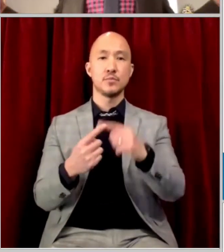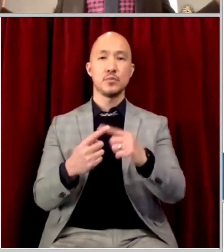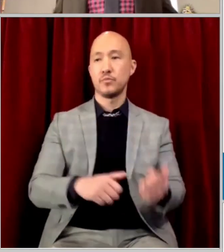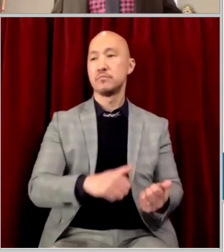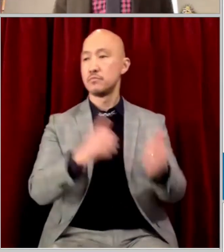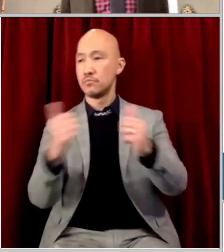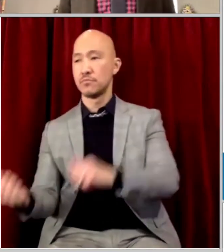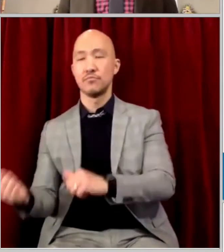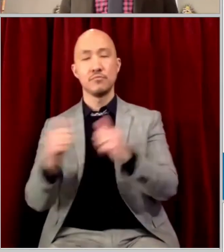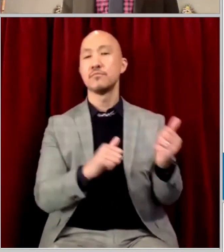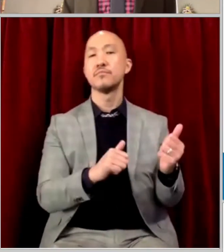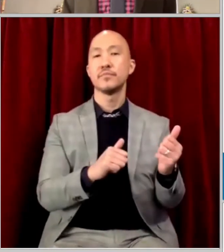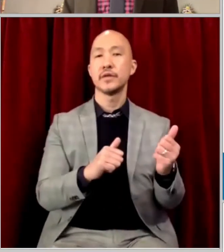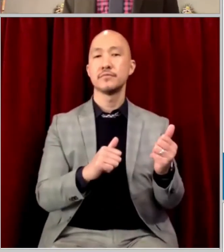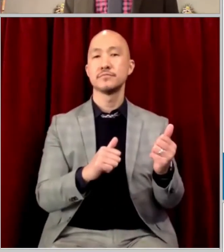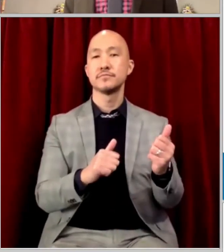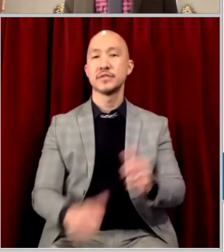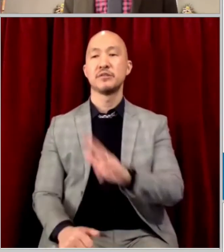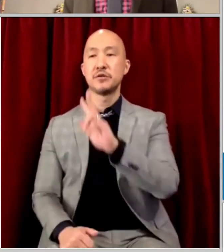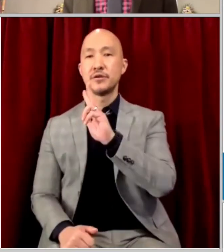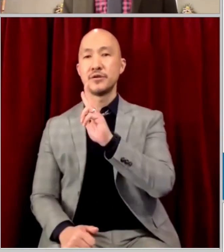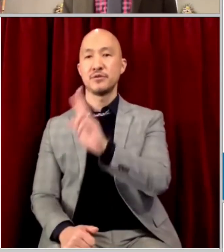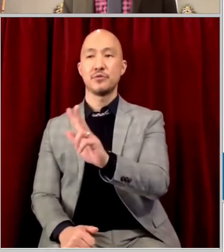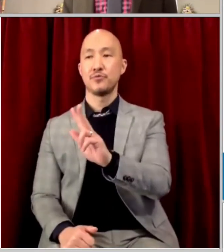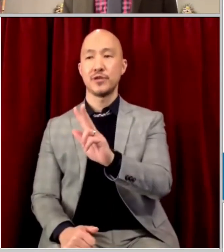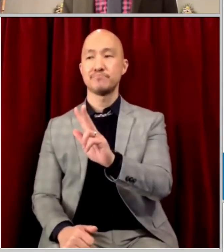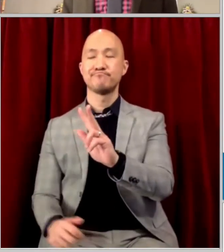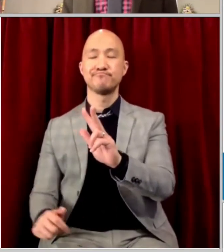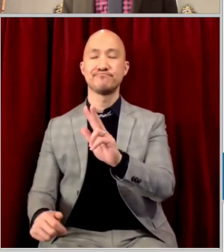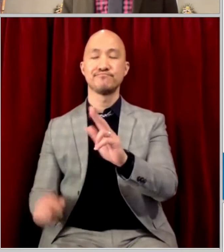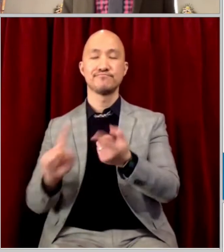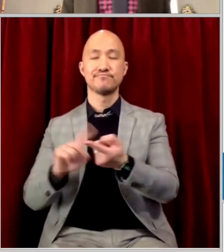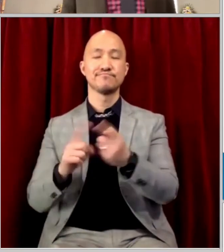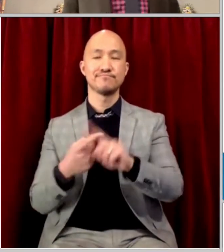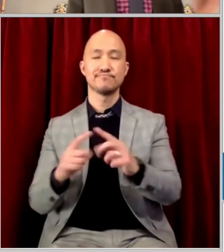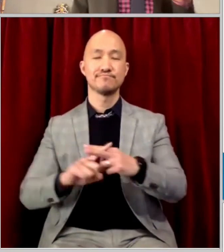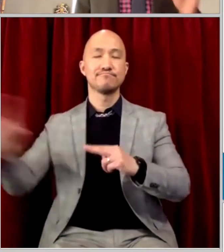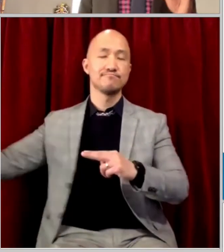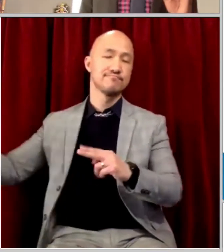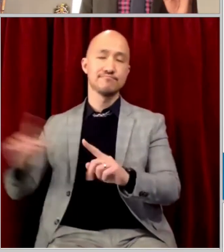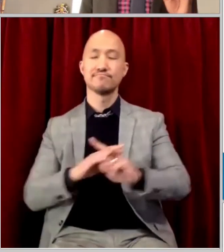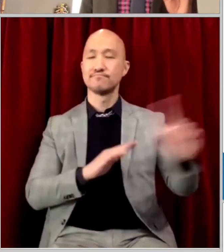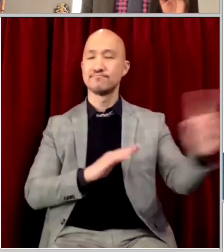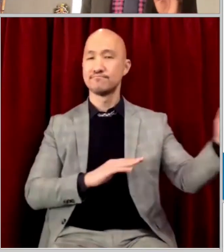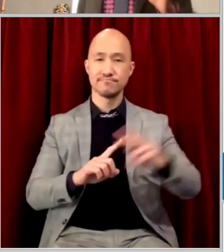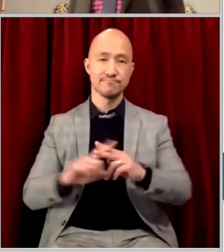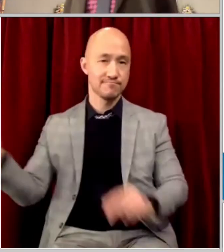said, I don't wanna have anything to do with it. Right? Quite honestly, one